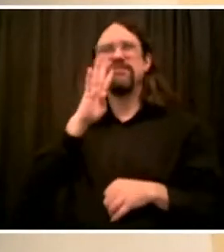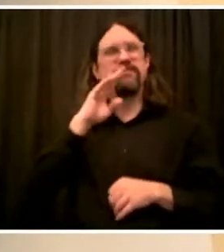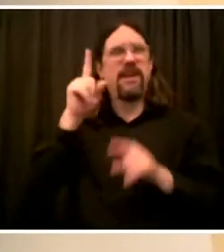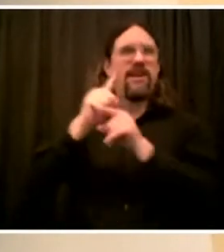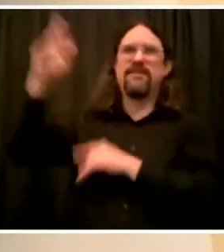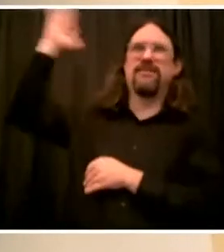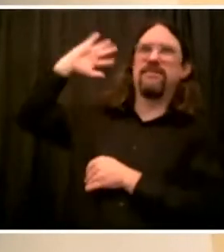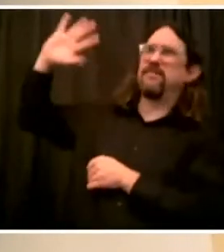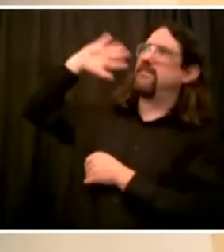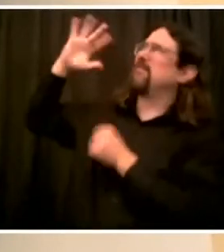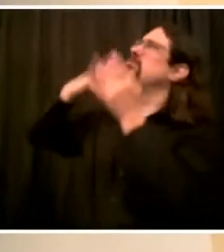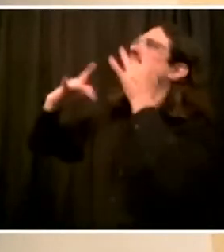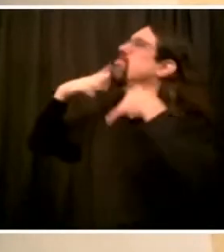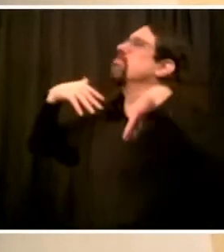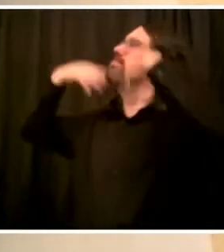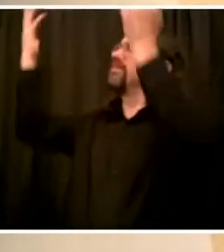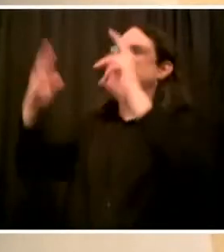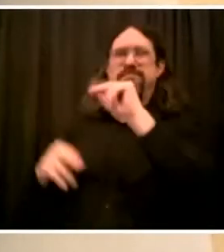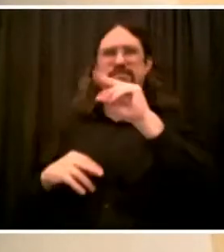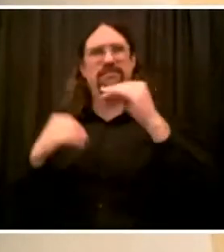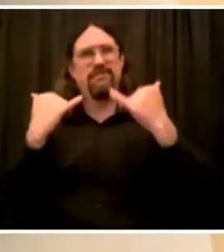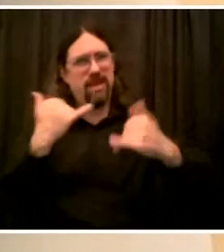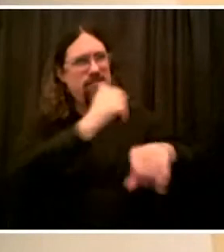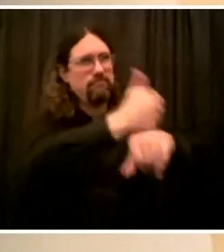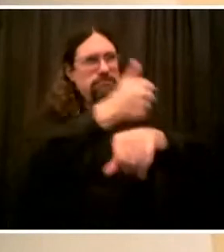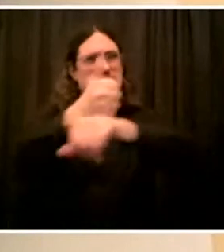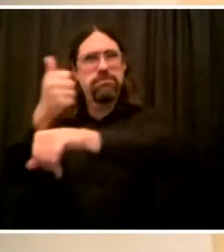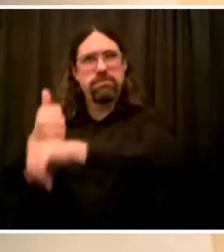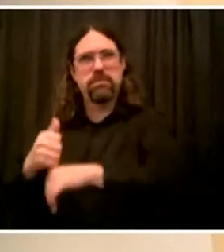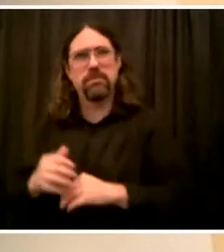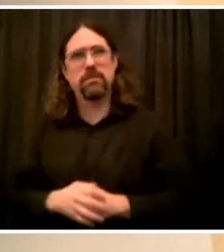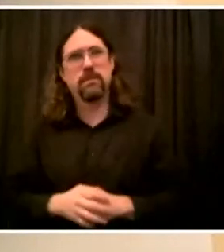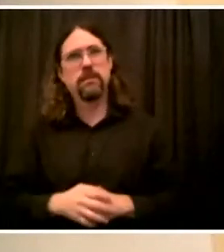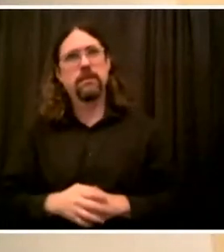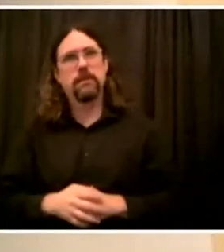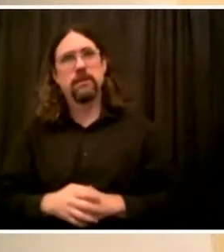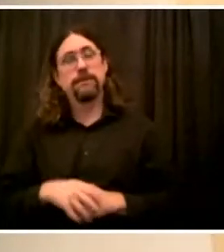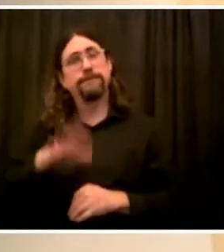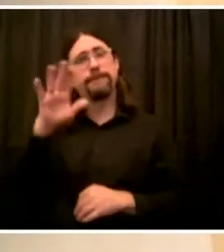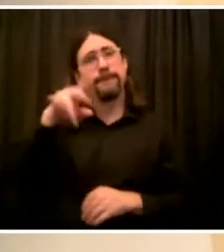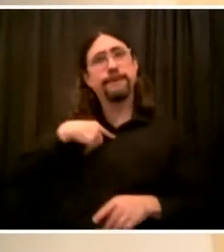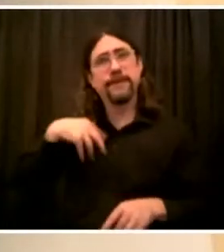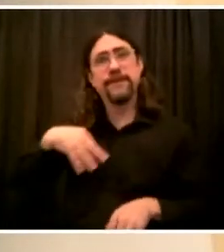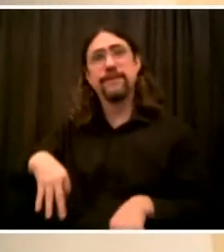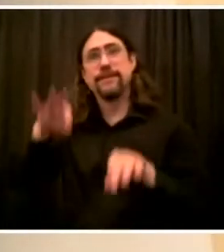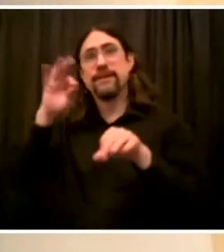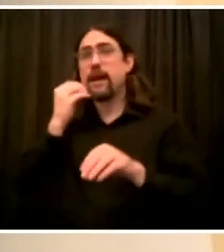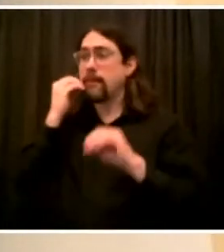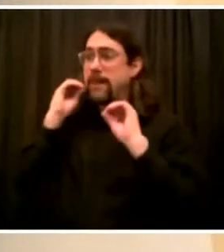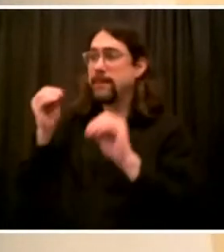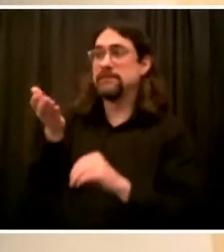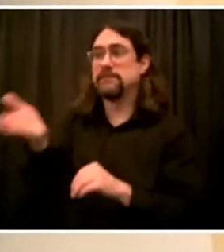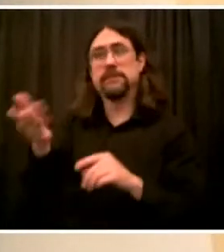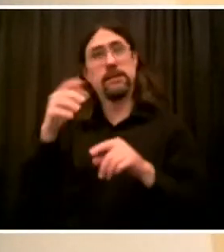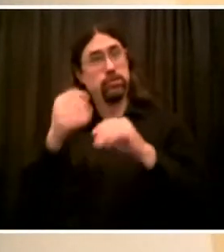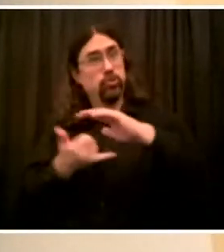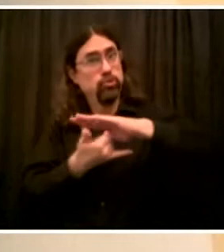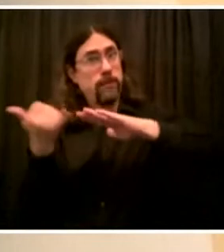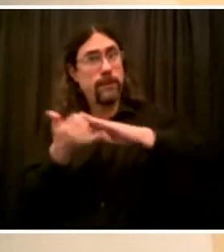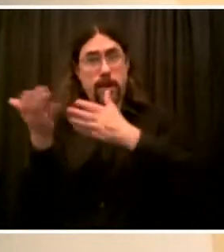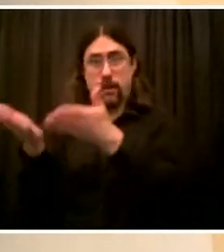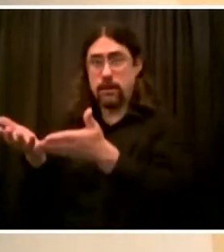help, and then when they arrive at the shelter door, make a determination that they don't want that help that night, that is